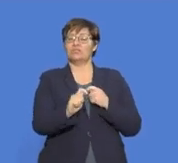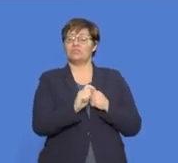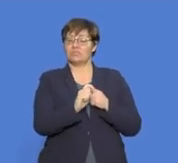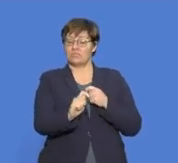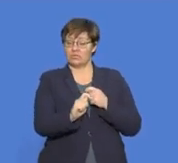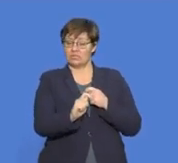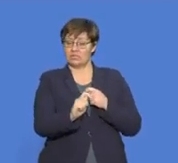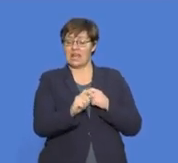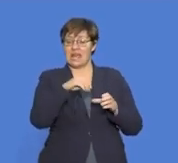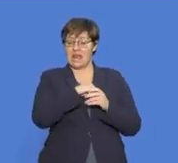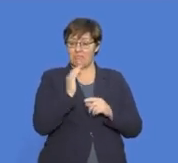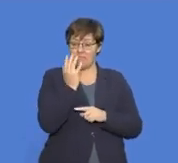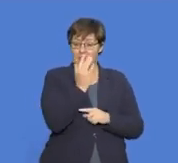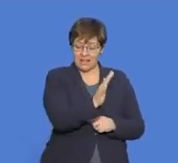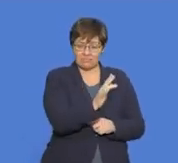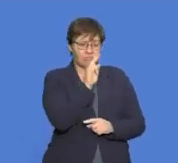transpiration in plants.